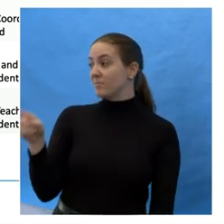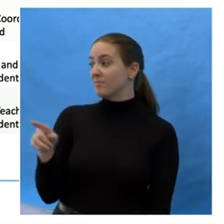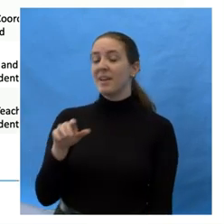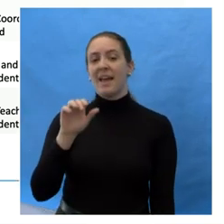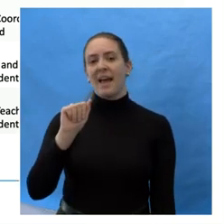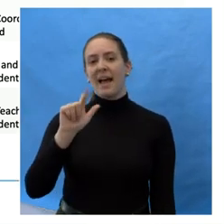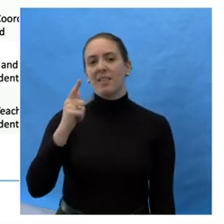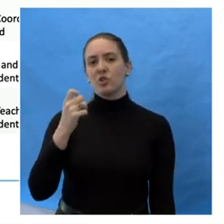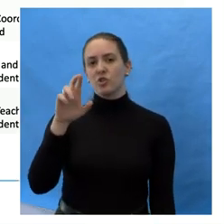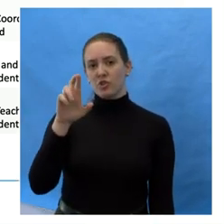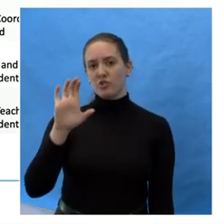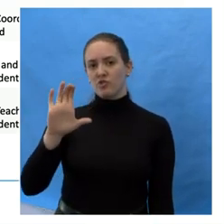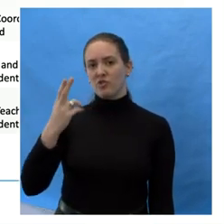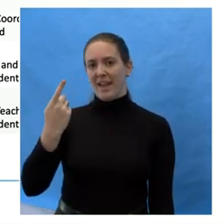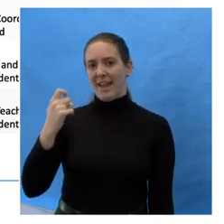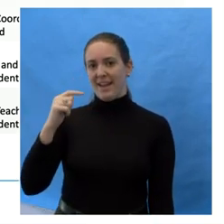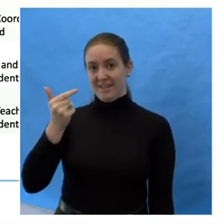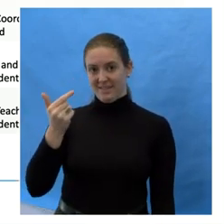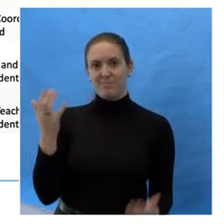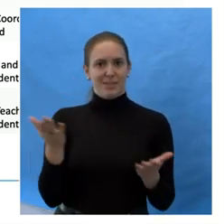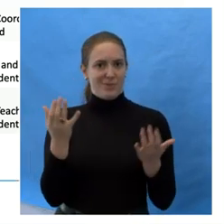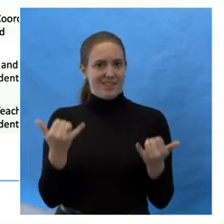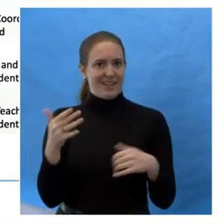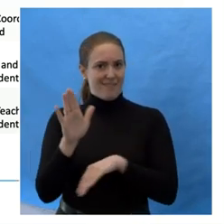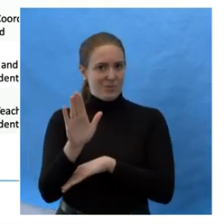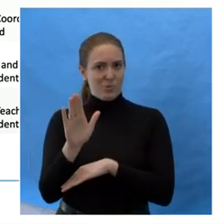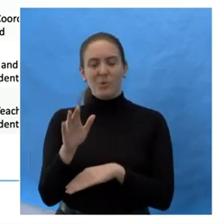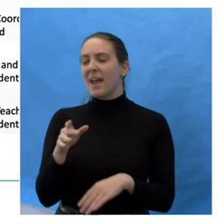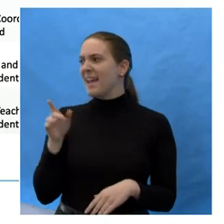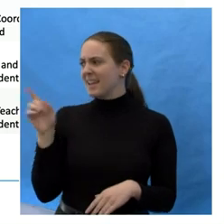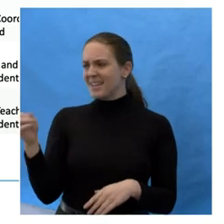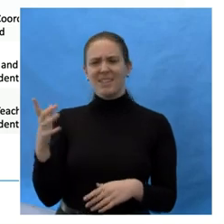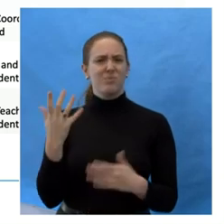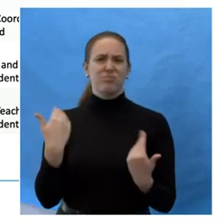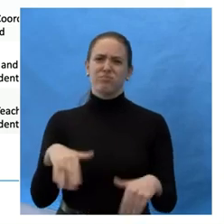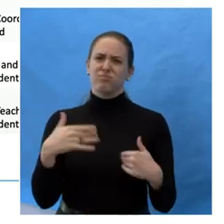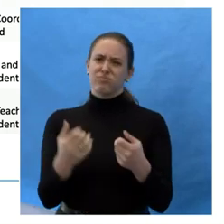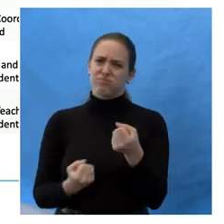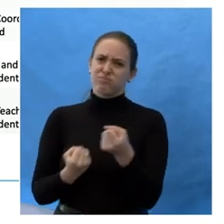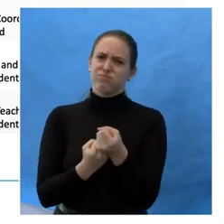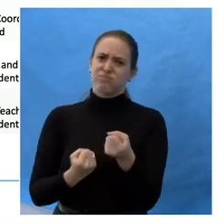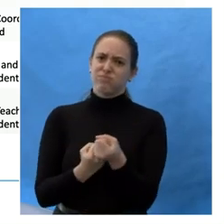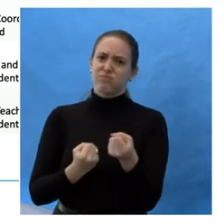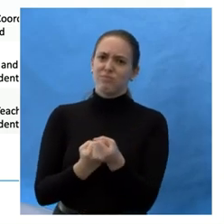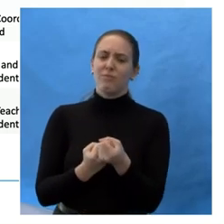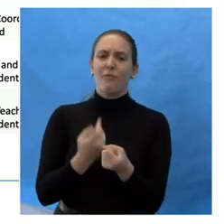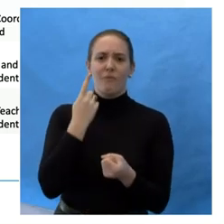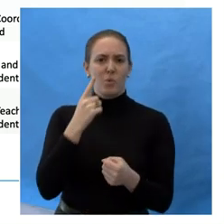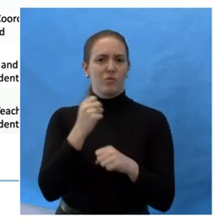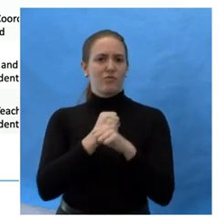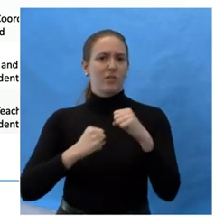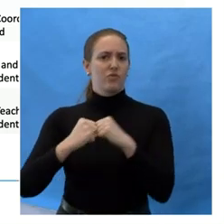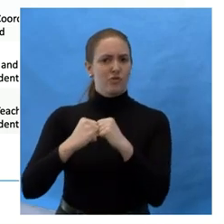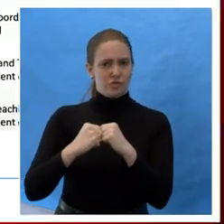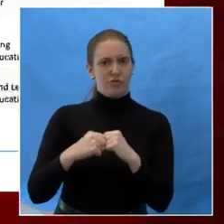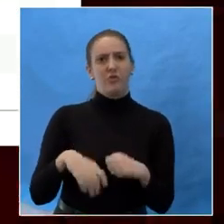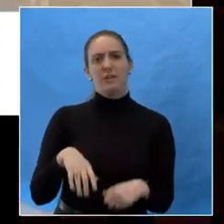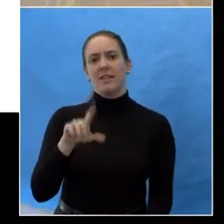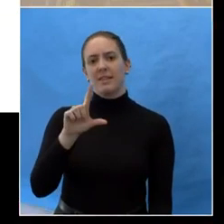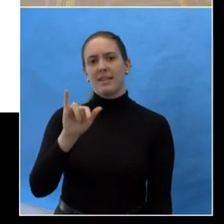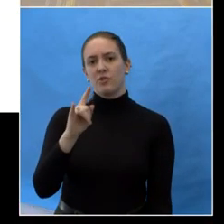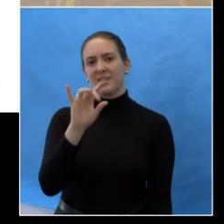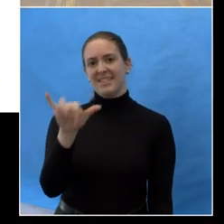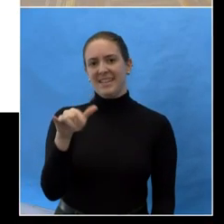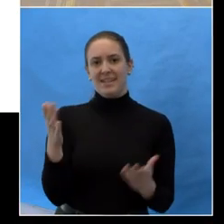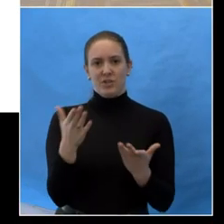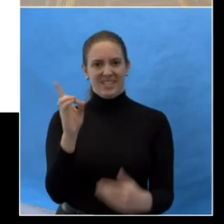this afternoon and has been a strong advocate for literacy education here in DC. Because we're coming to you live from DC Prep,